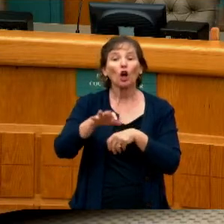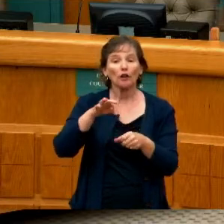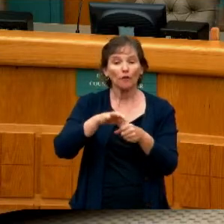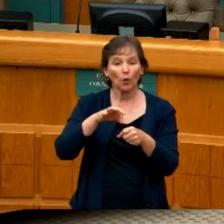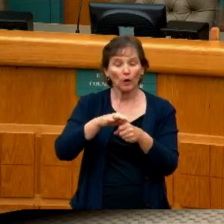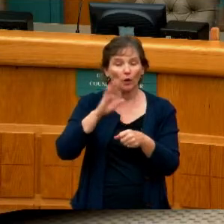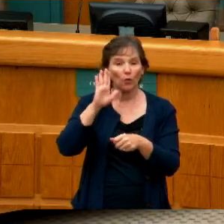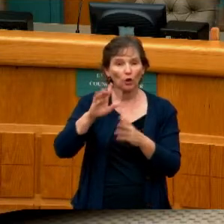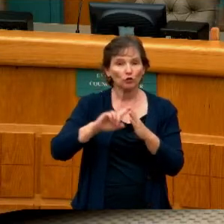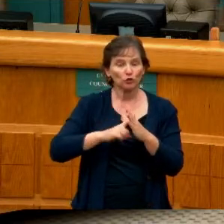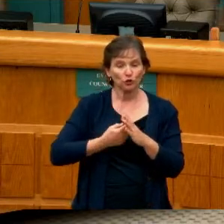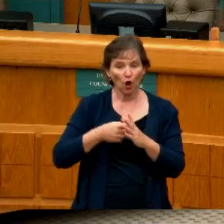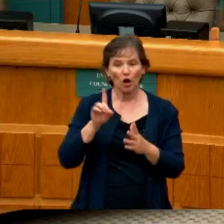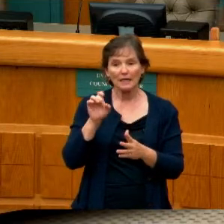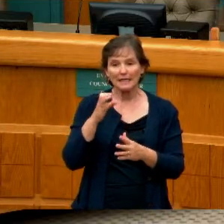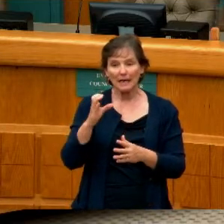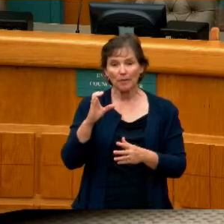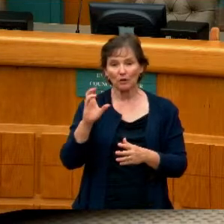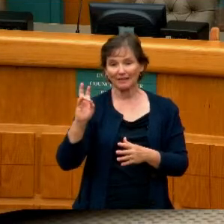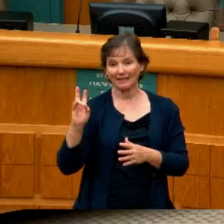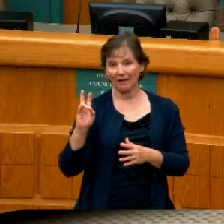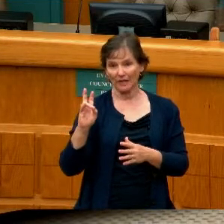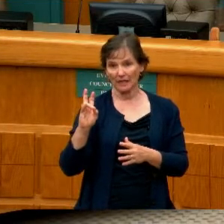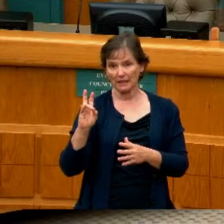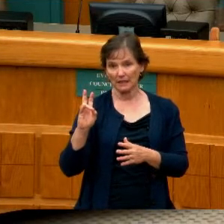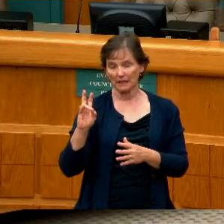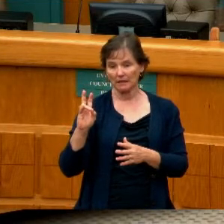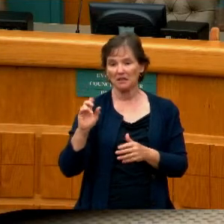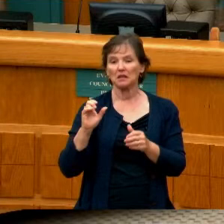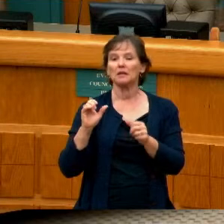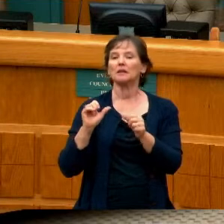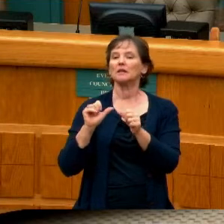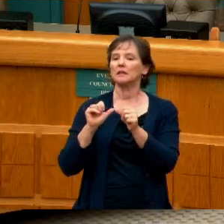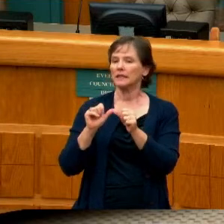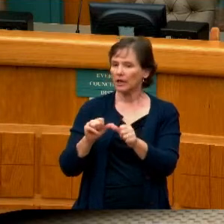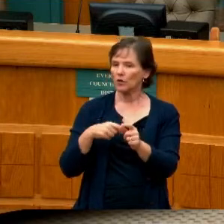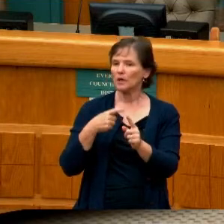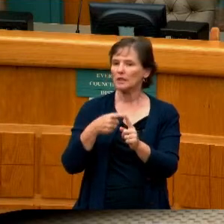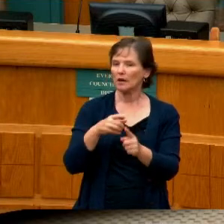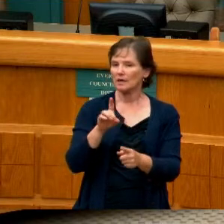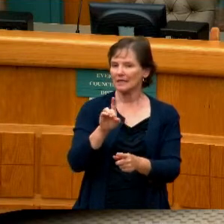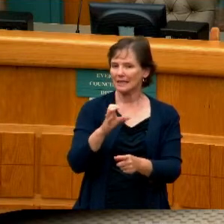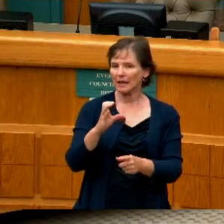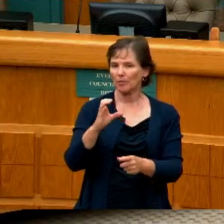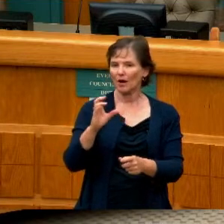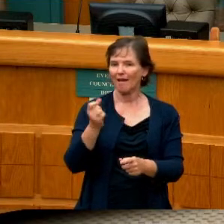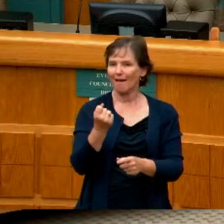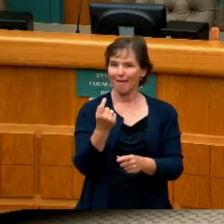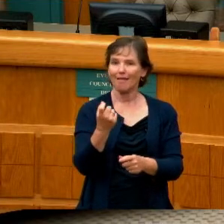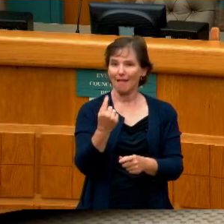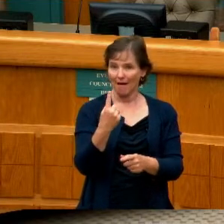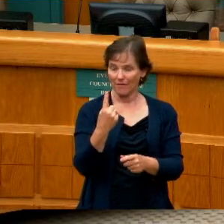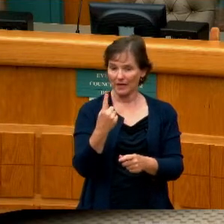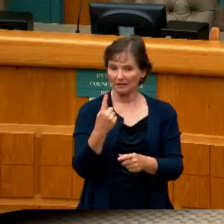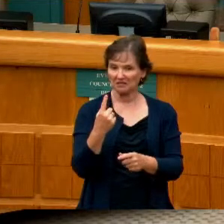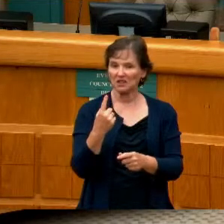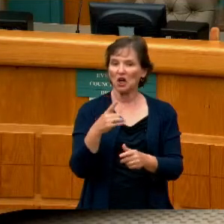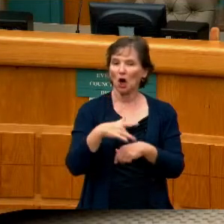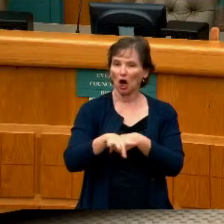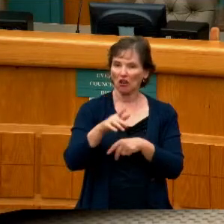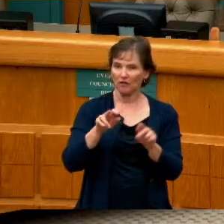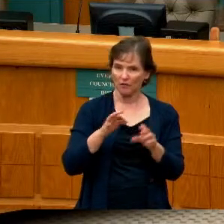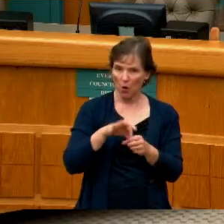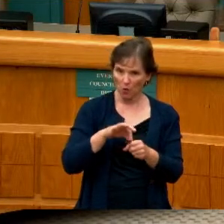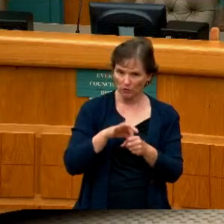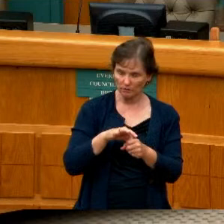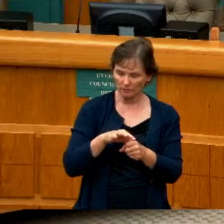the election will have early voting from Monday, December 7th to Friday, December 11th. Election day, of course, is December 15th.